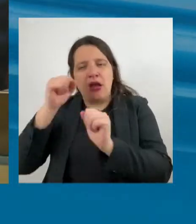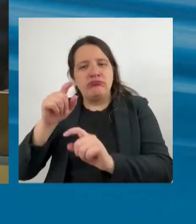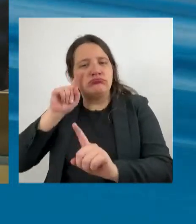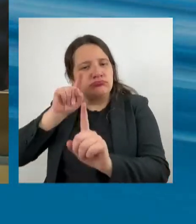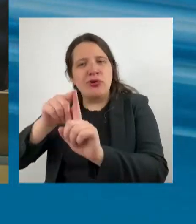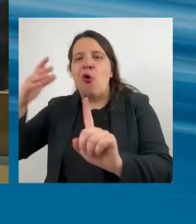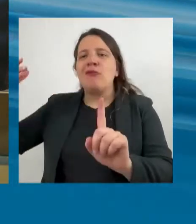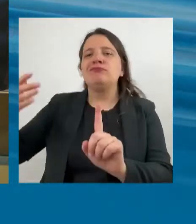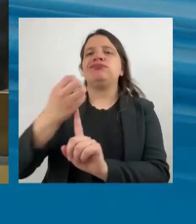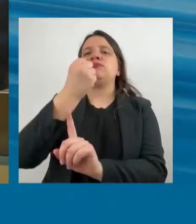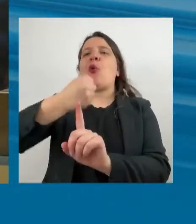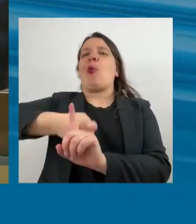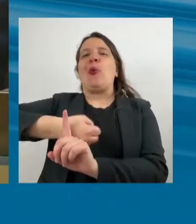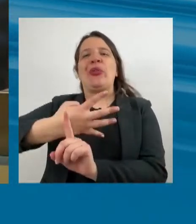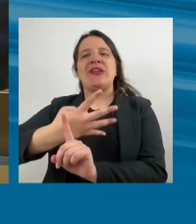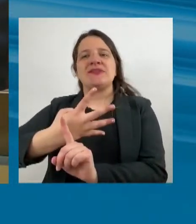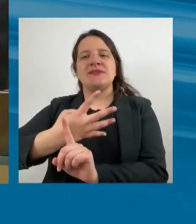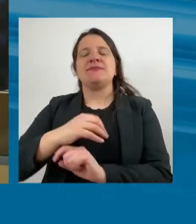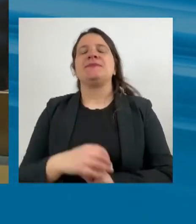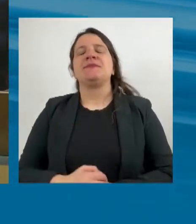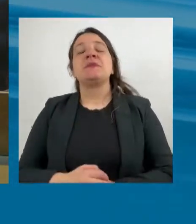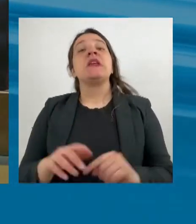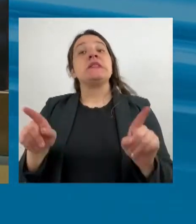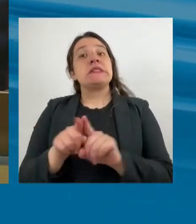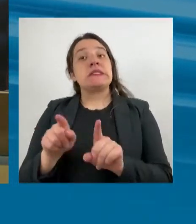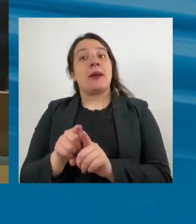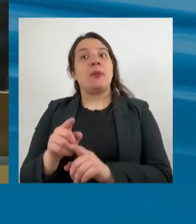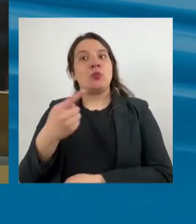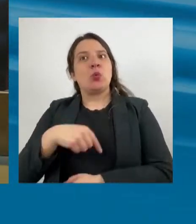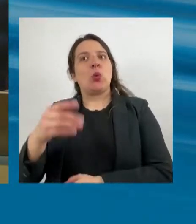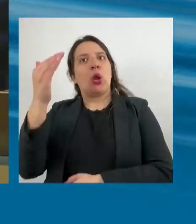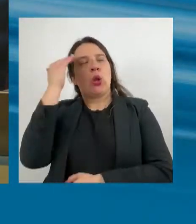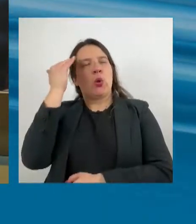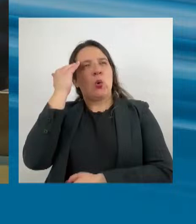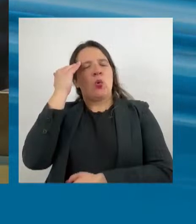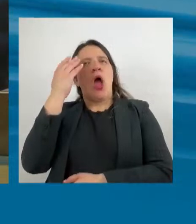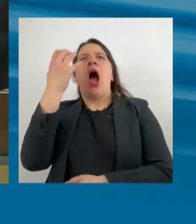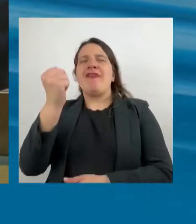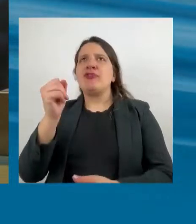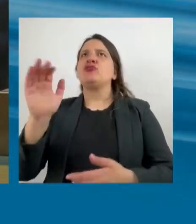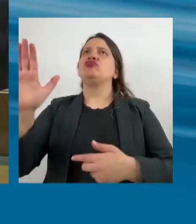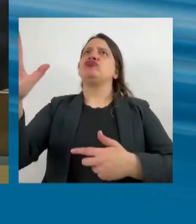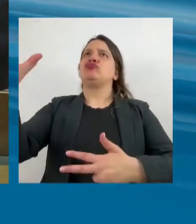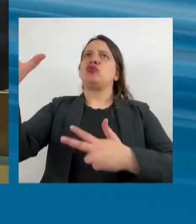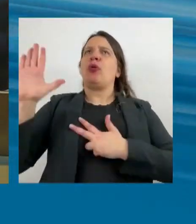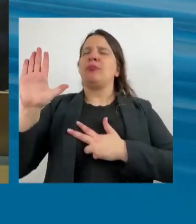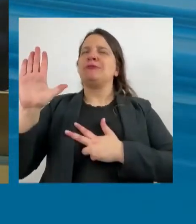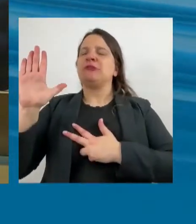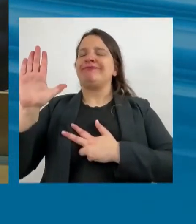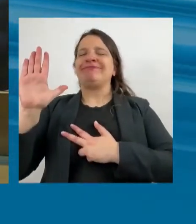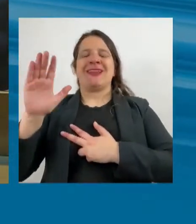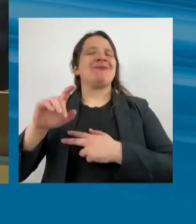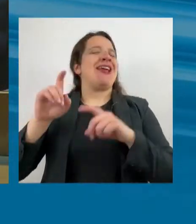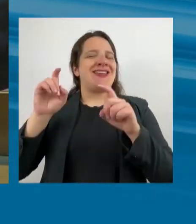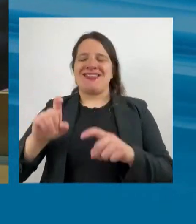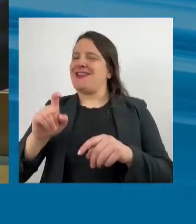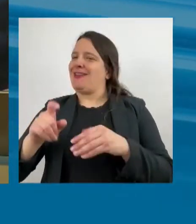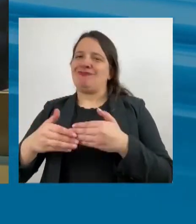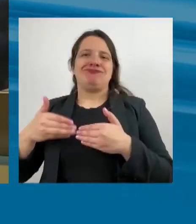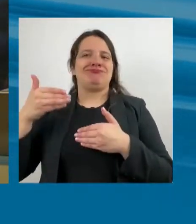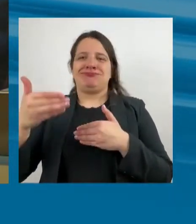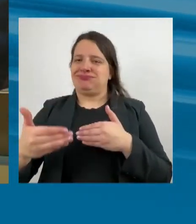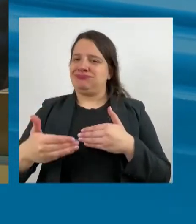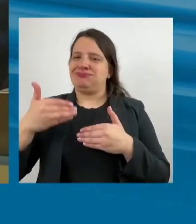dimensions for compliance of the SDGs. We know that in spite of that commitment, there's still a lot to be